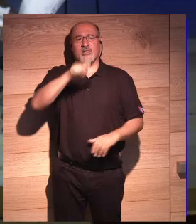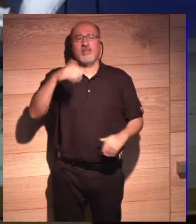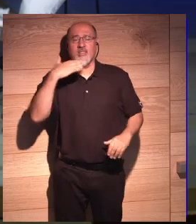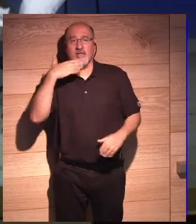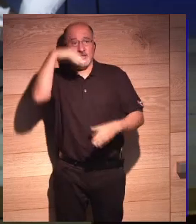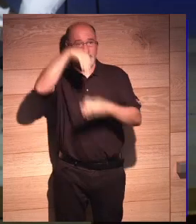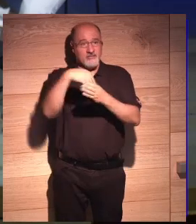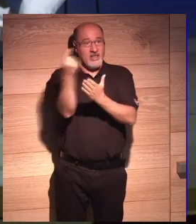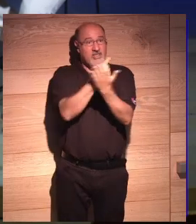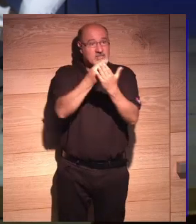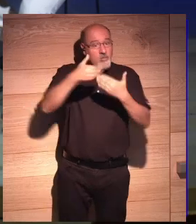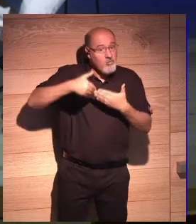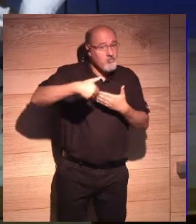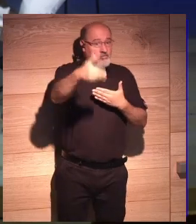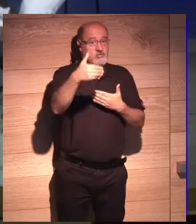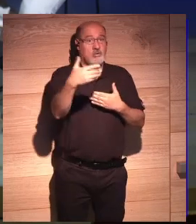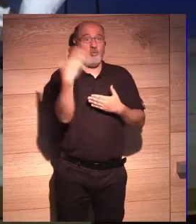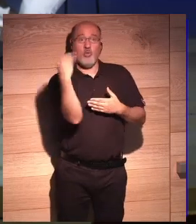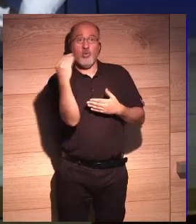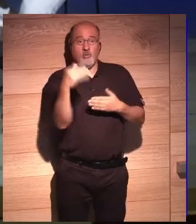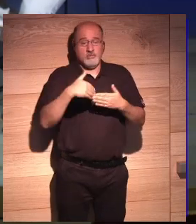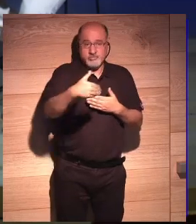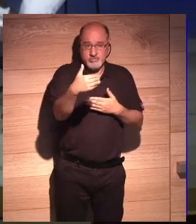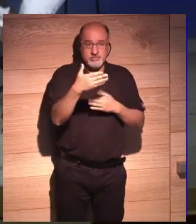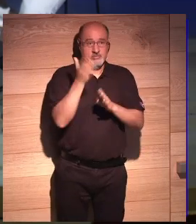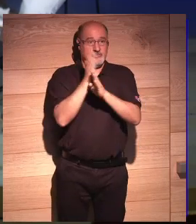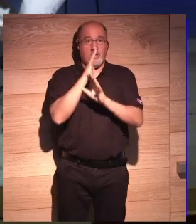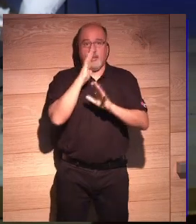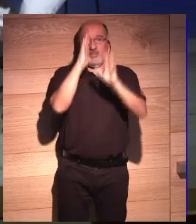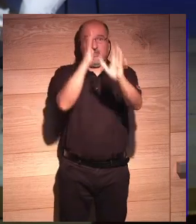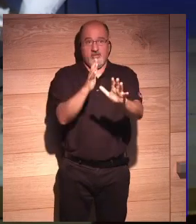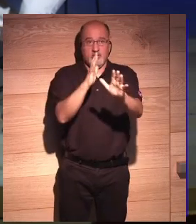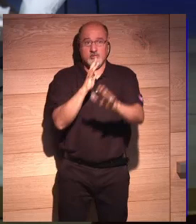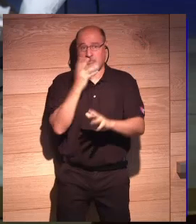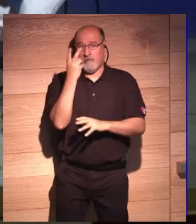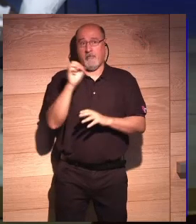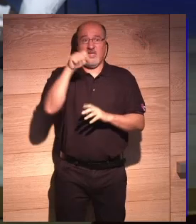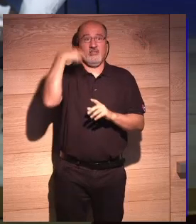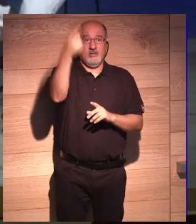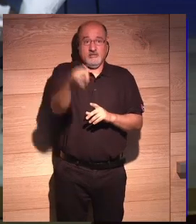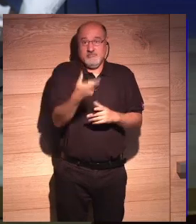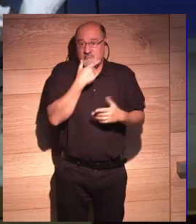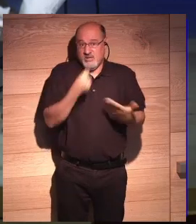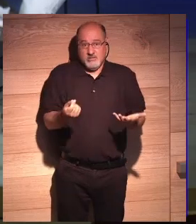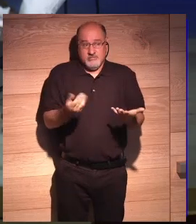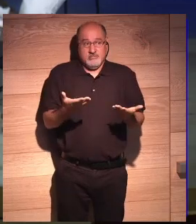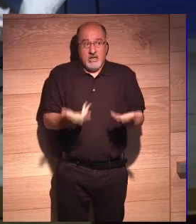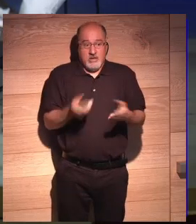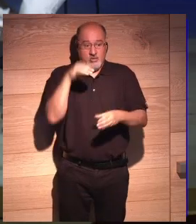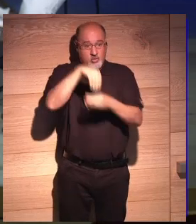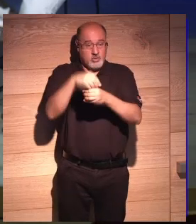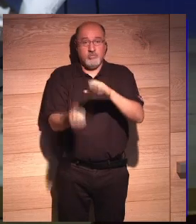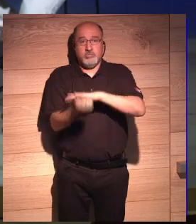generational changes. We are now designing content for the future generations in order to consume content in the next decade or